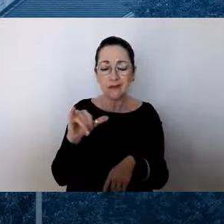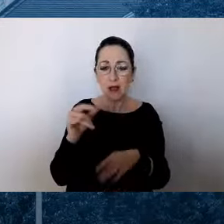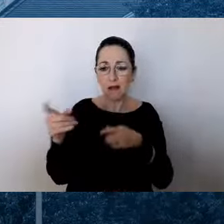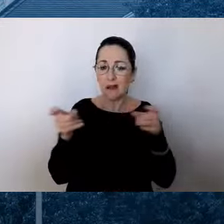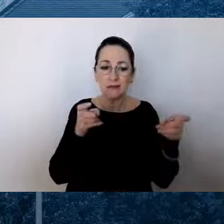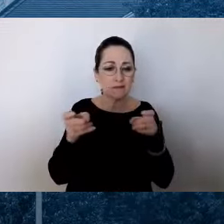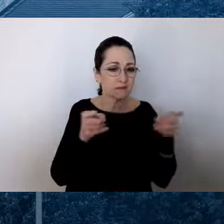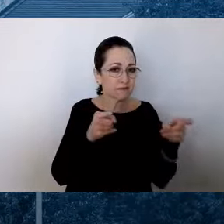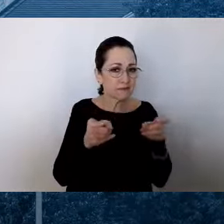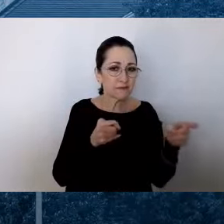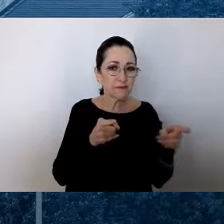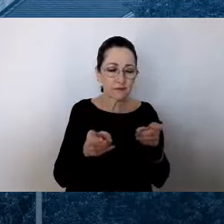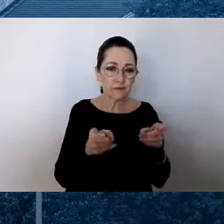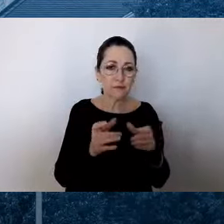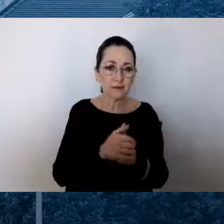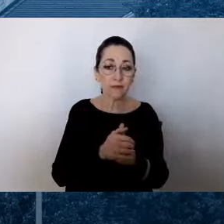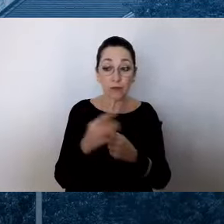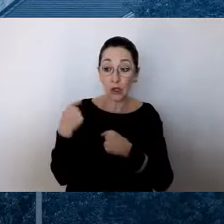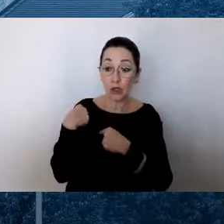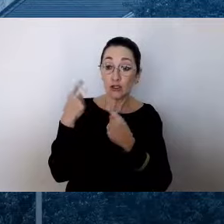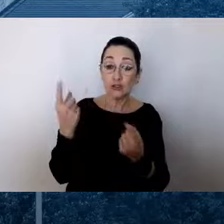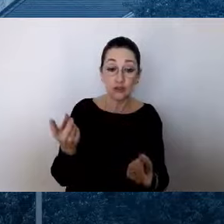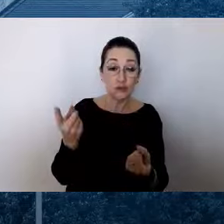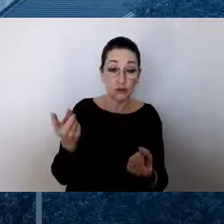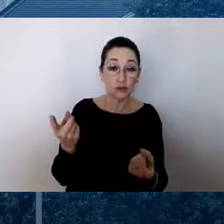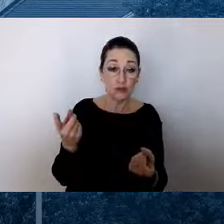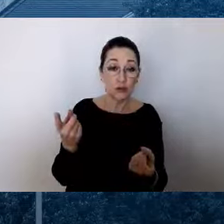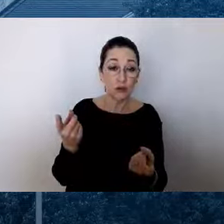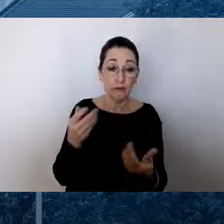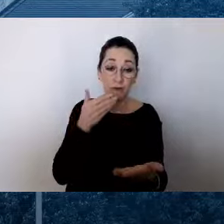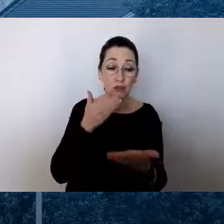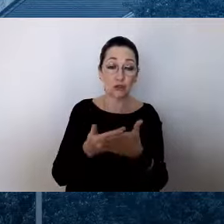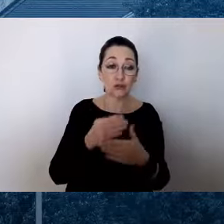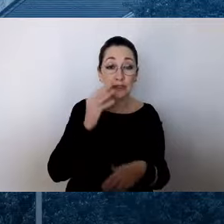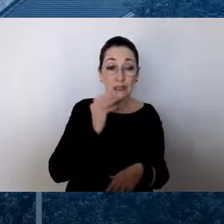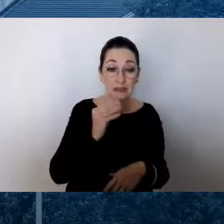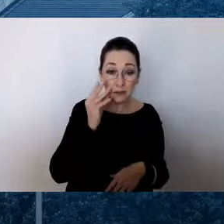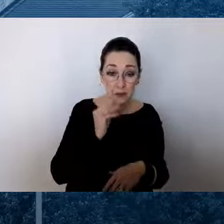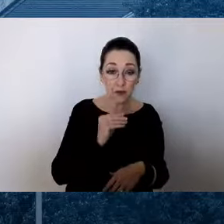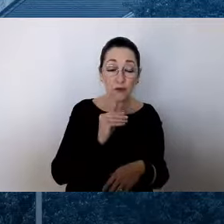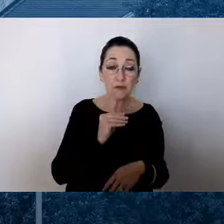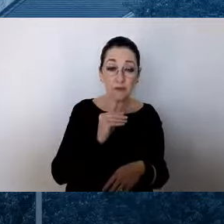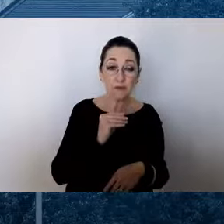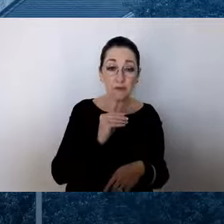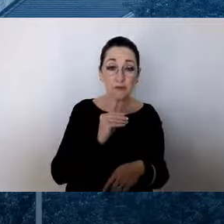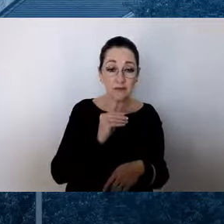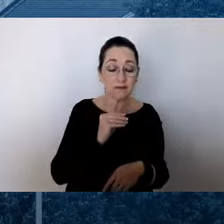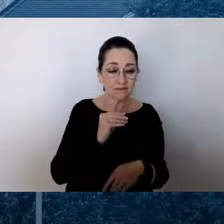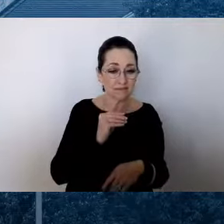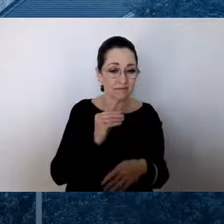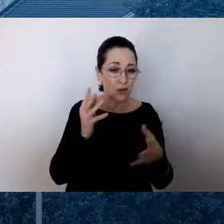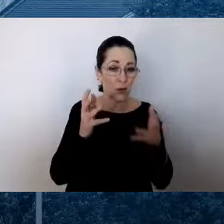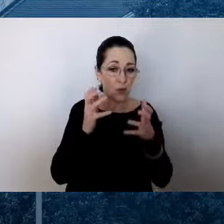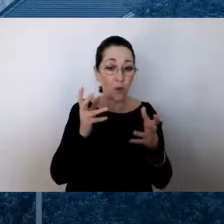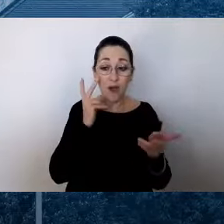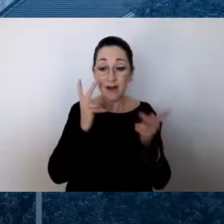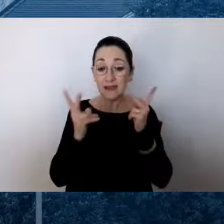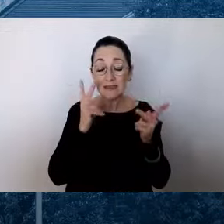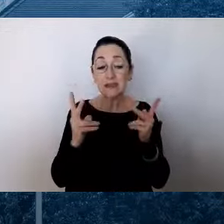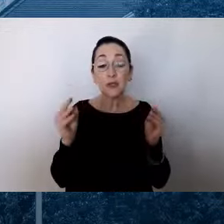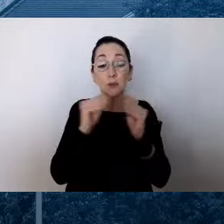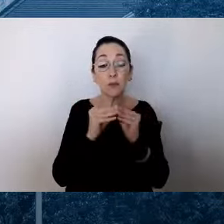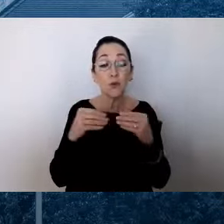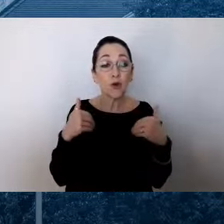and spaces. But so far, I think it's been a really good experience. We'd like to see more of the younger